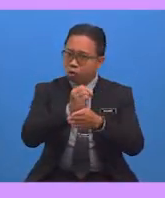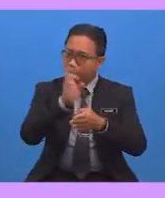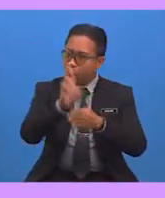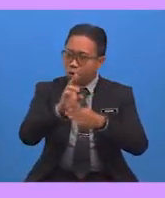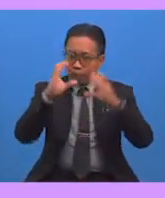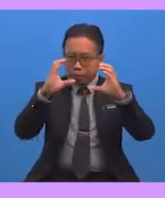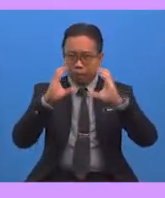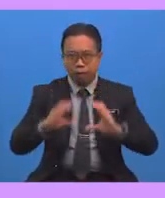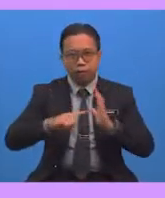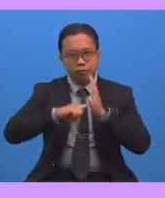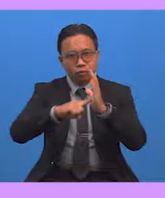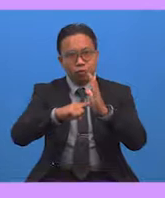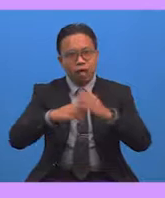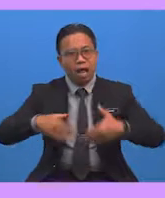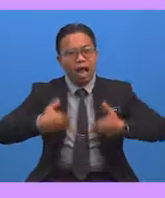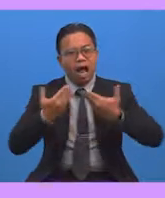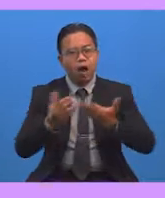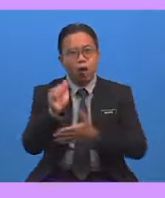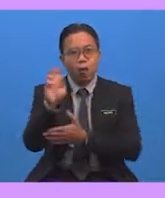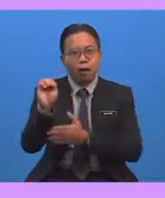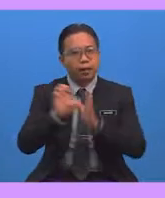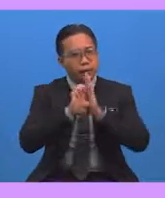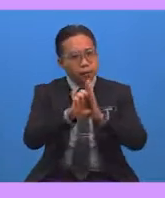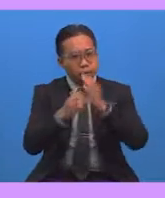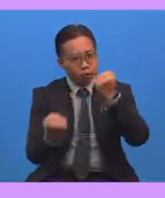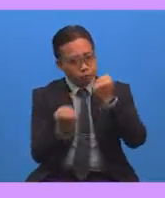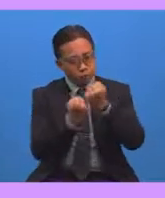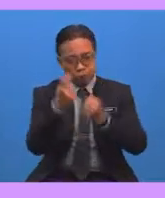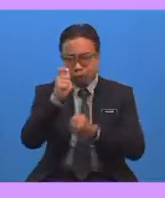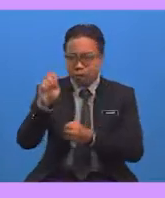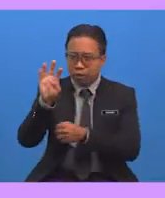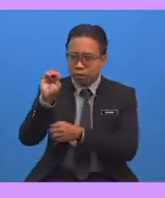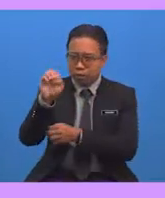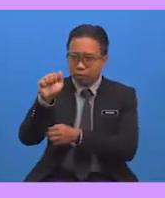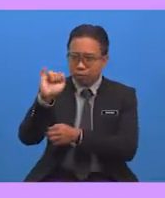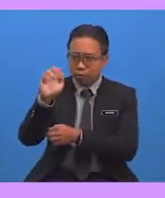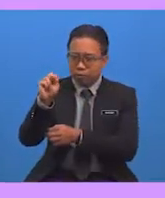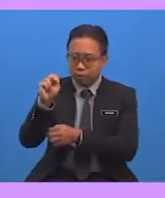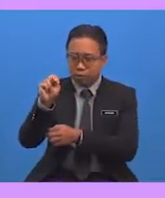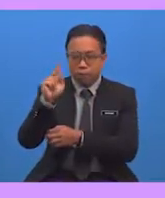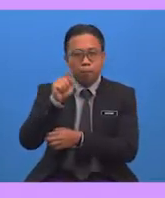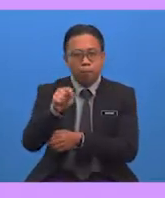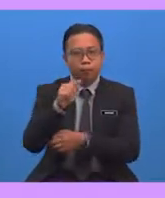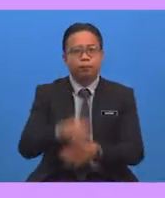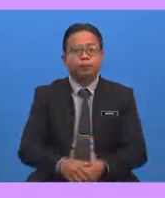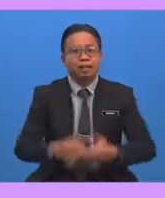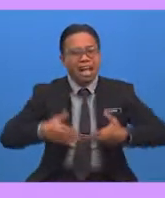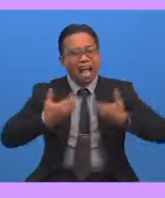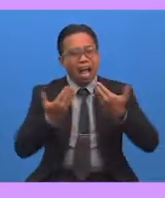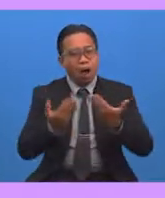By showing how an example supports the main point, how an idea